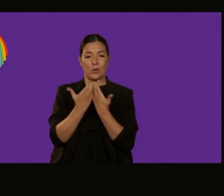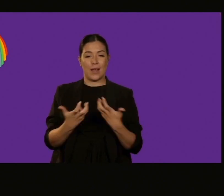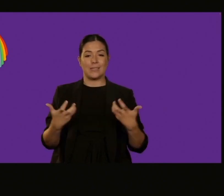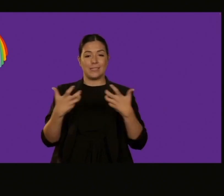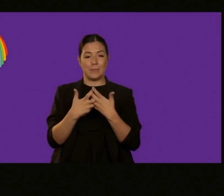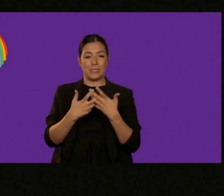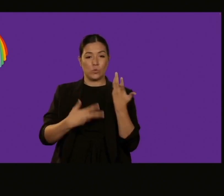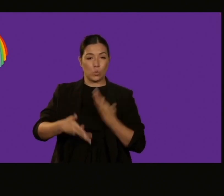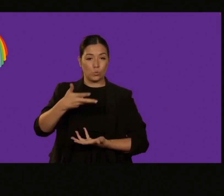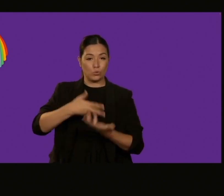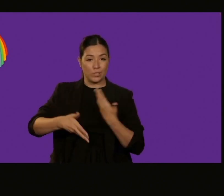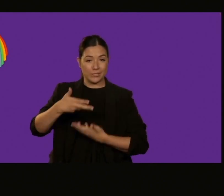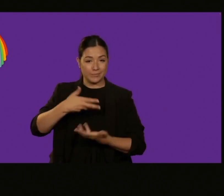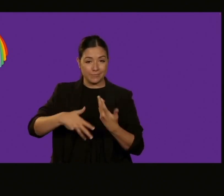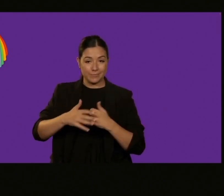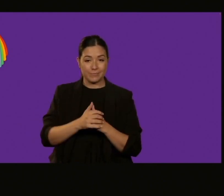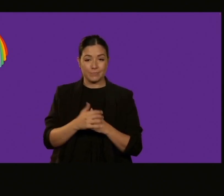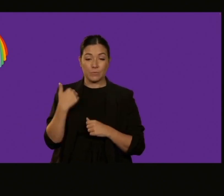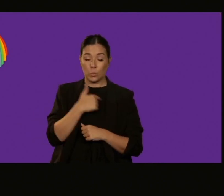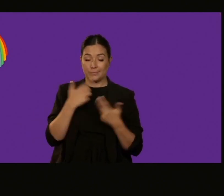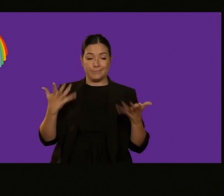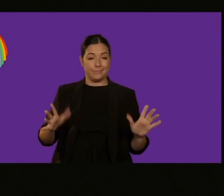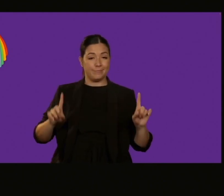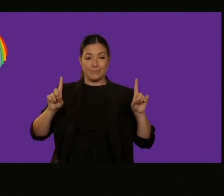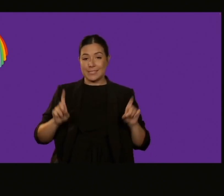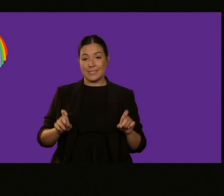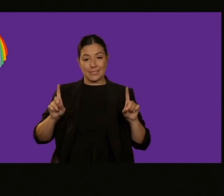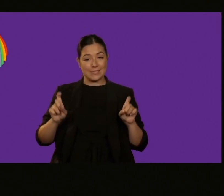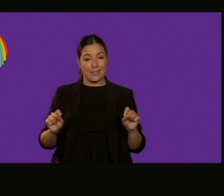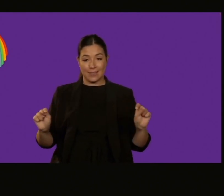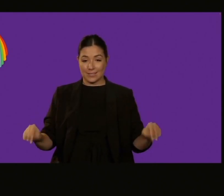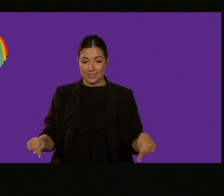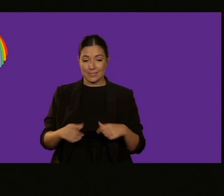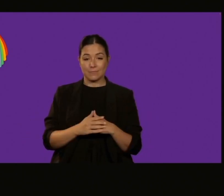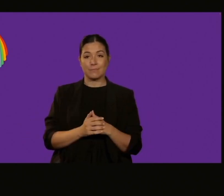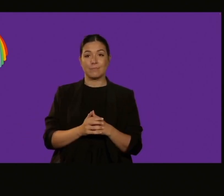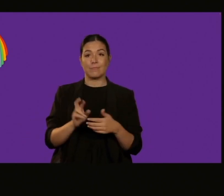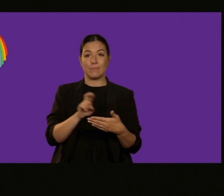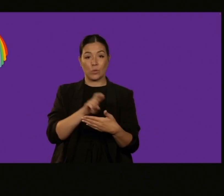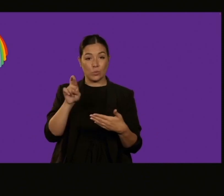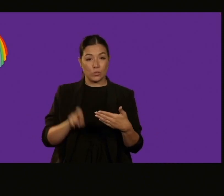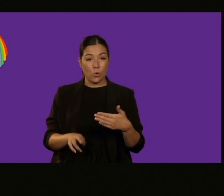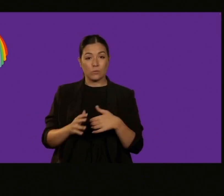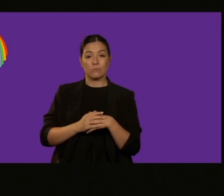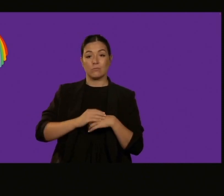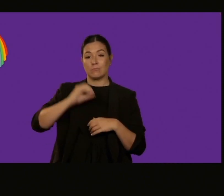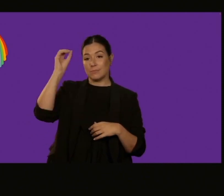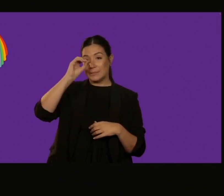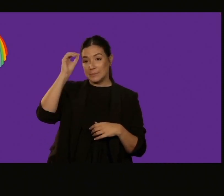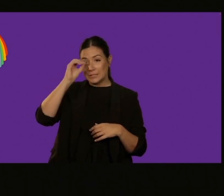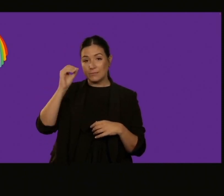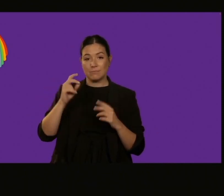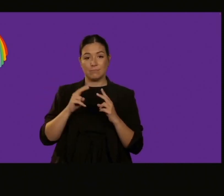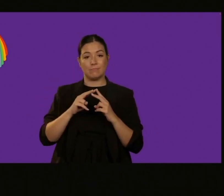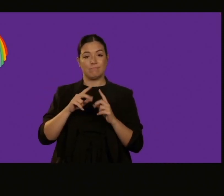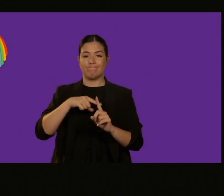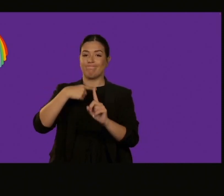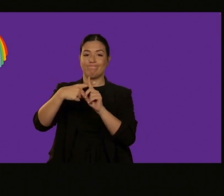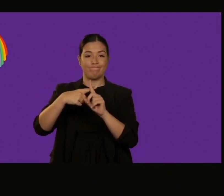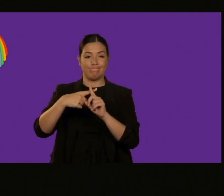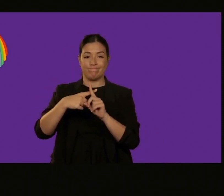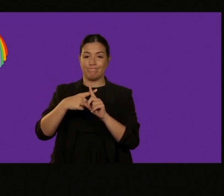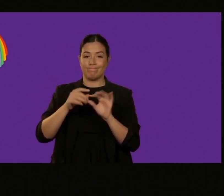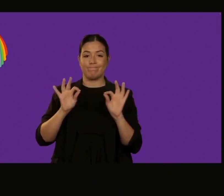So you can see here the comments of the people. Next, we will have Eduard Muntaner Perich from